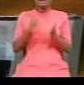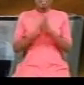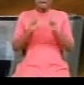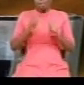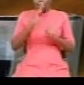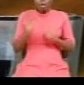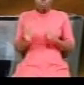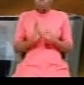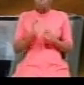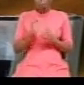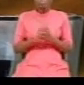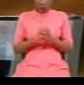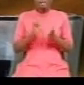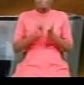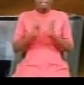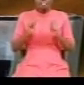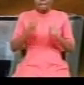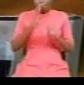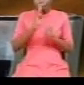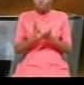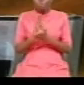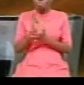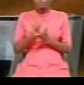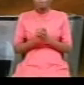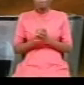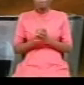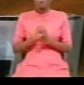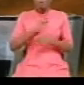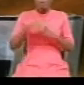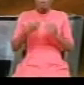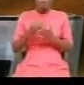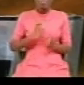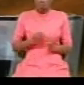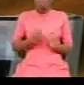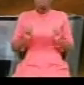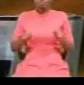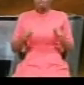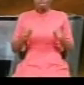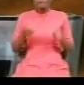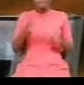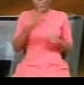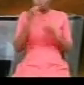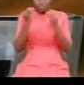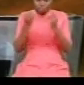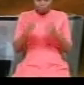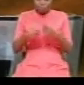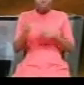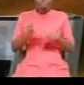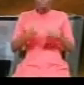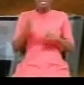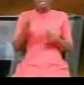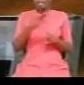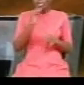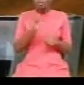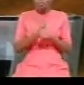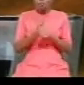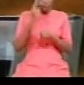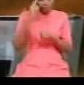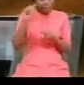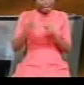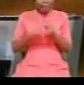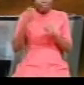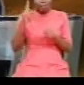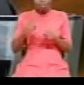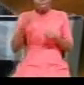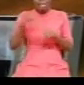you. That can be me. All of us can. There's more to do. There's work for